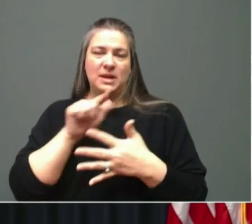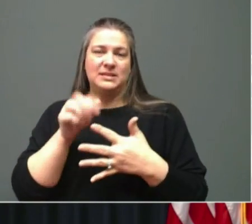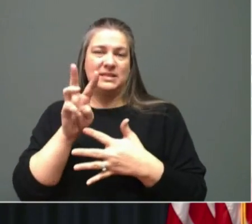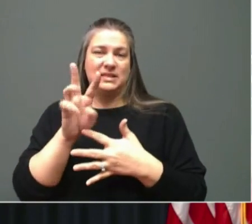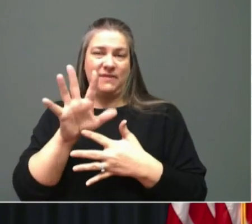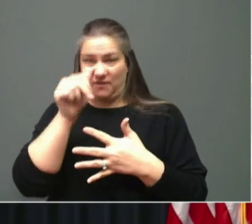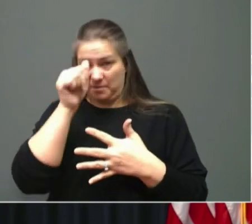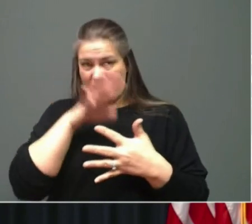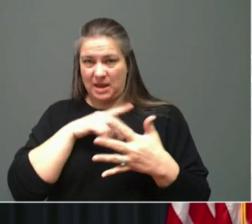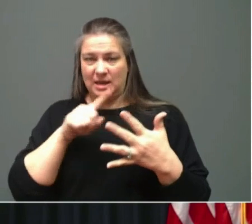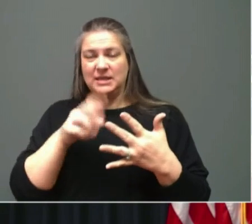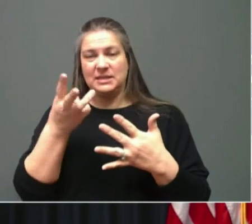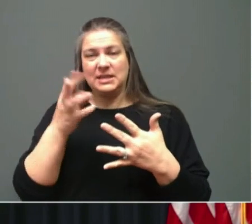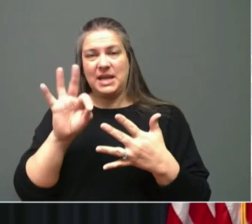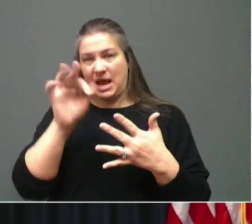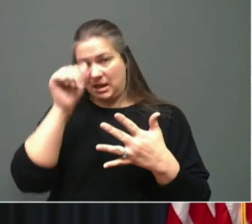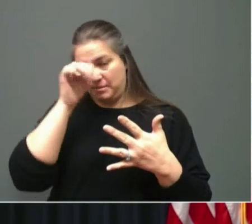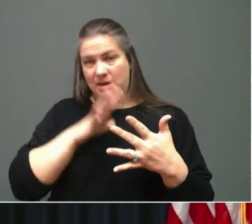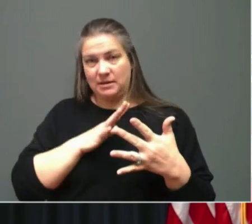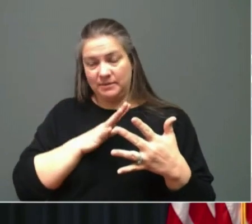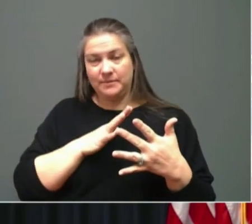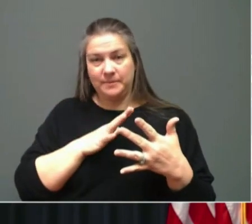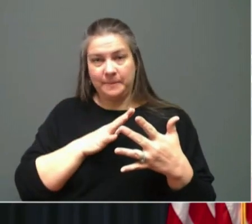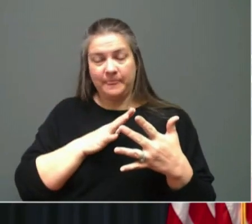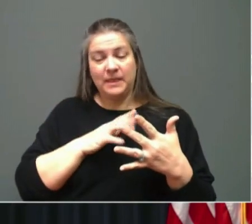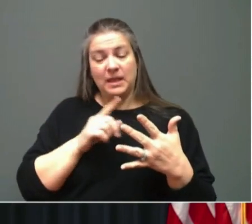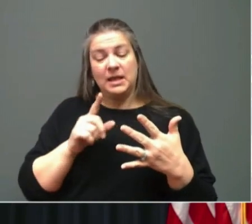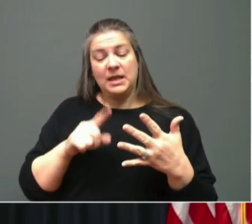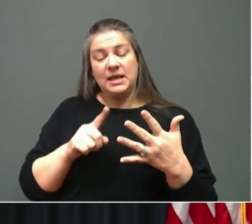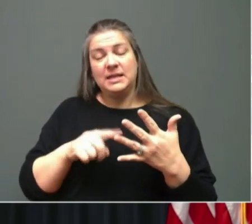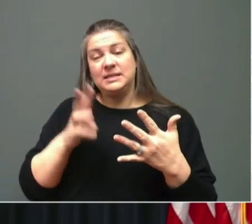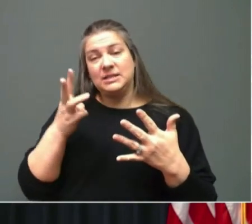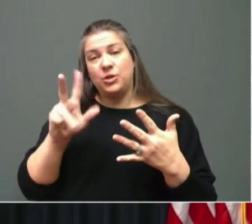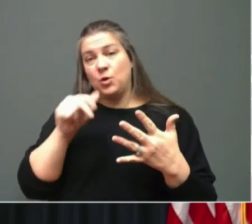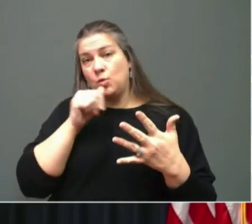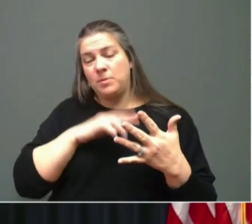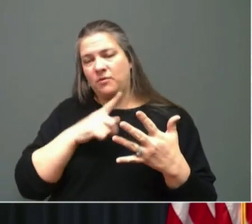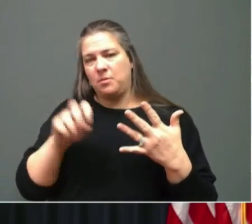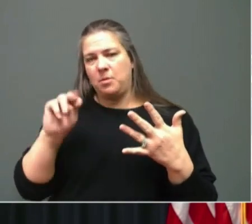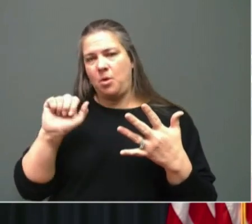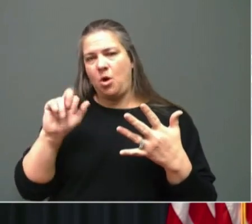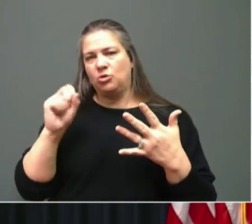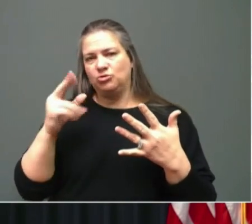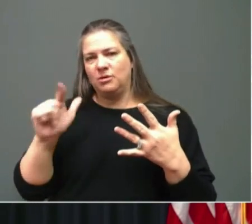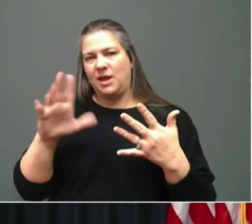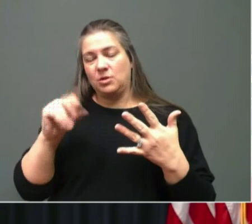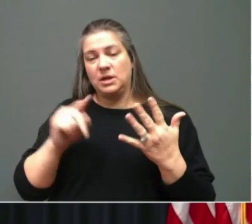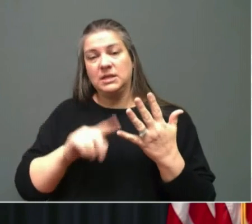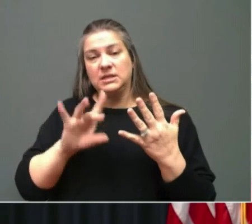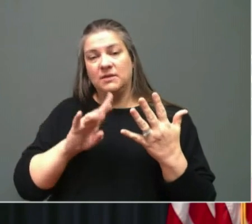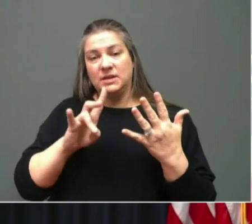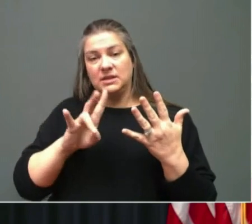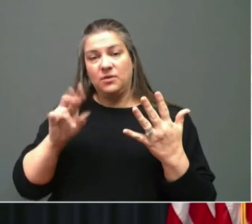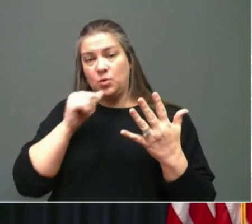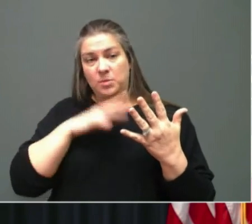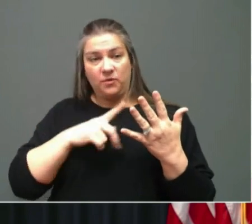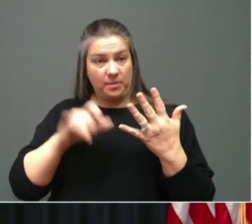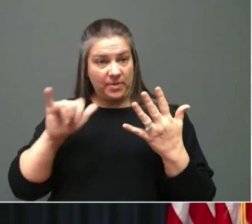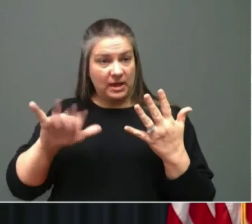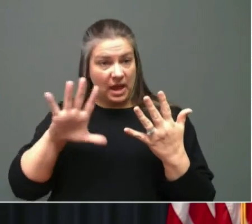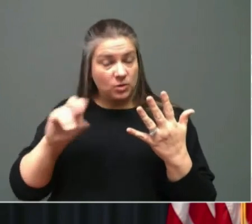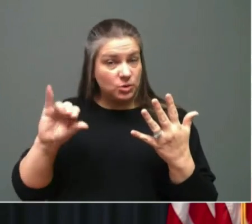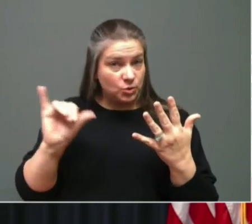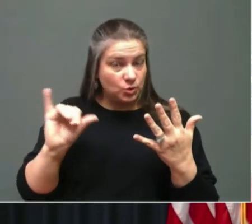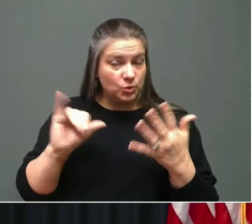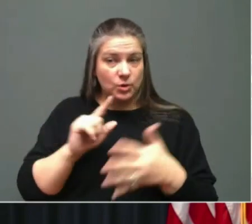and a 69-year-old man. A 63-year-old woman from Marshall County and a 77-year-old woman from that county. In Meade